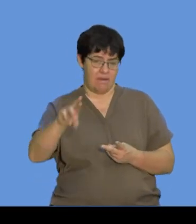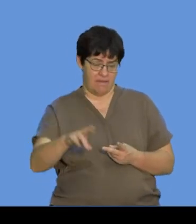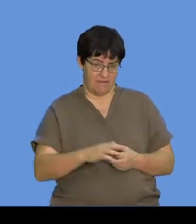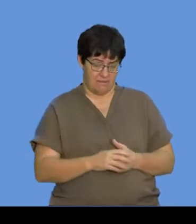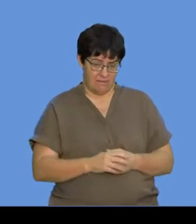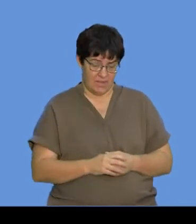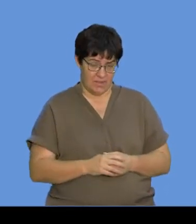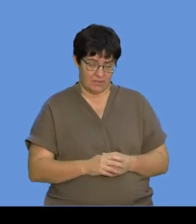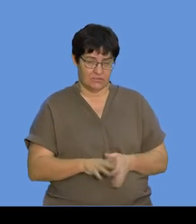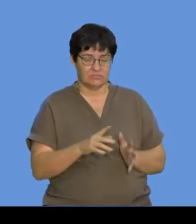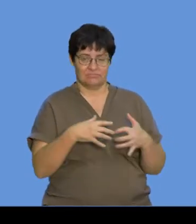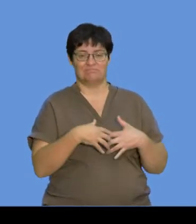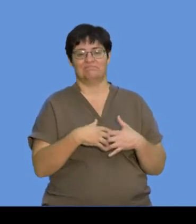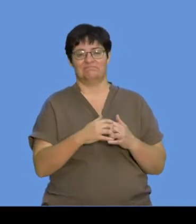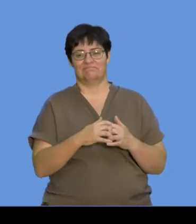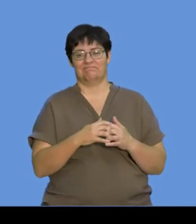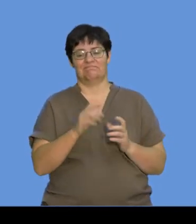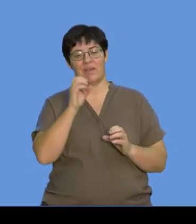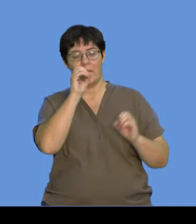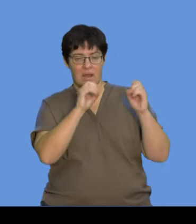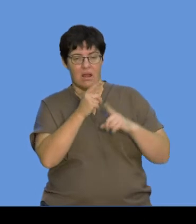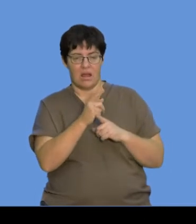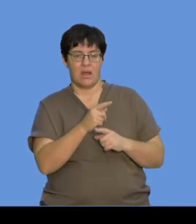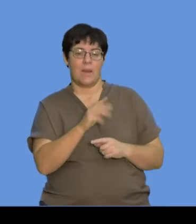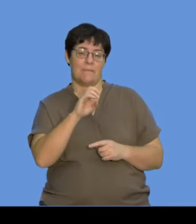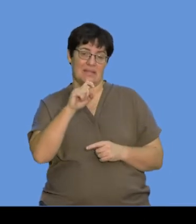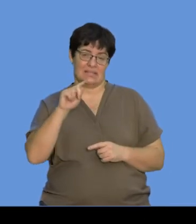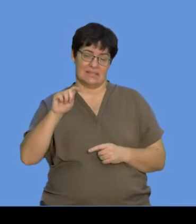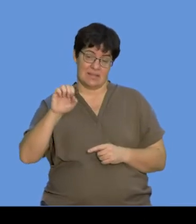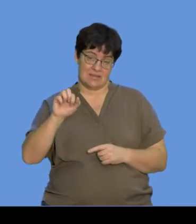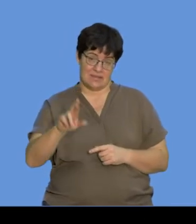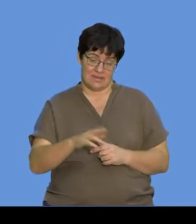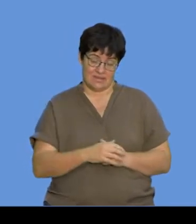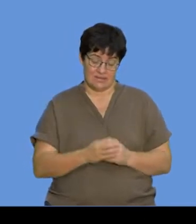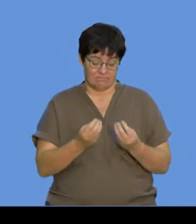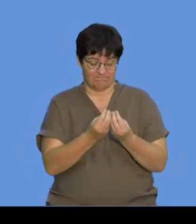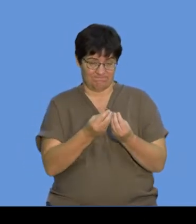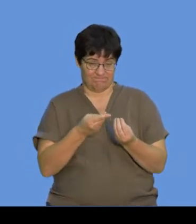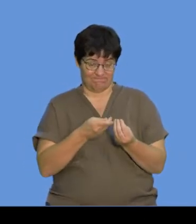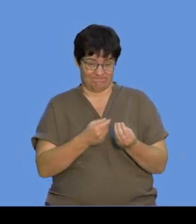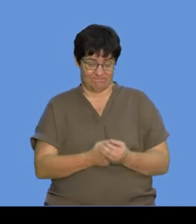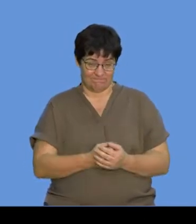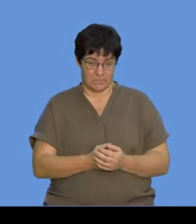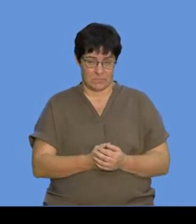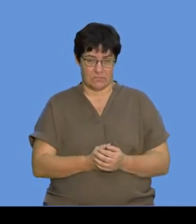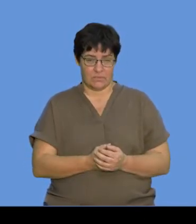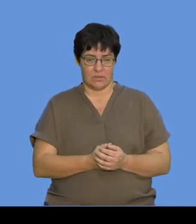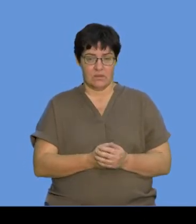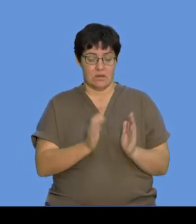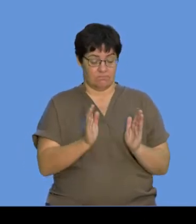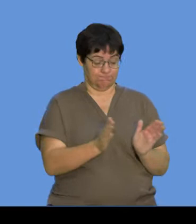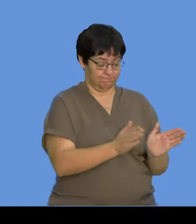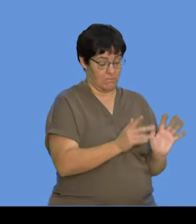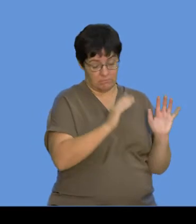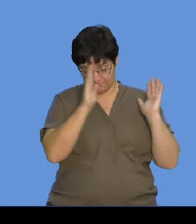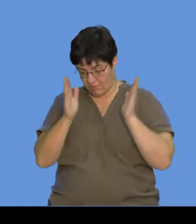are examples of what exactly makes up particles that make up matter, okay? So if we shift our